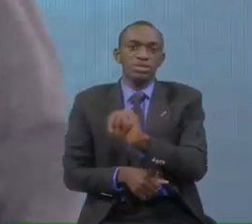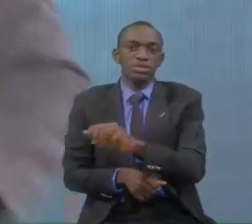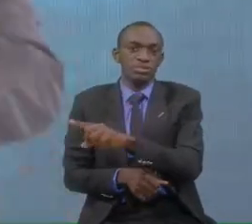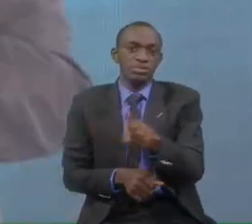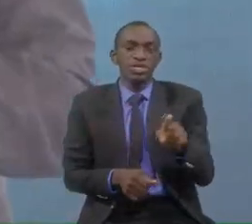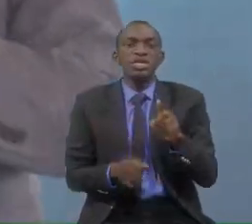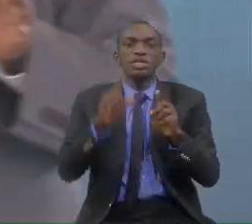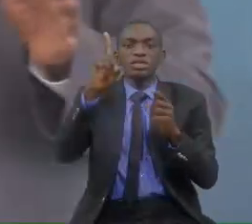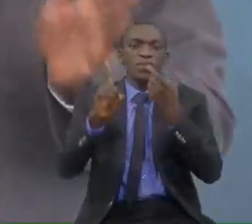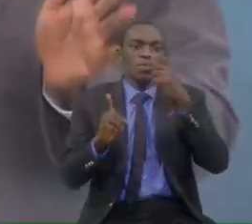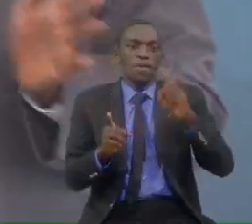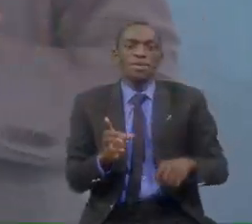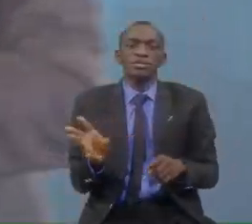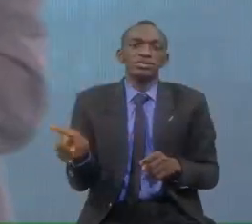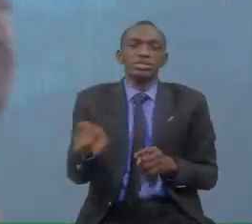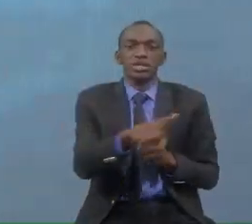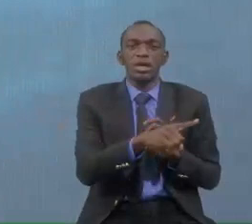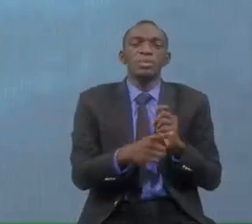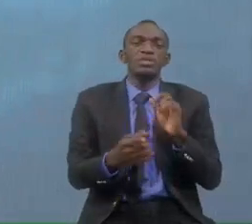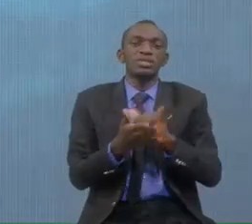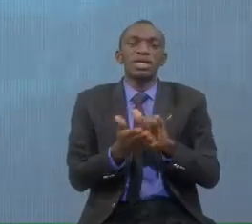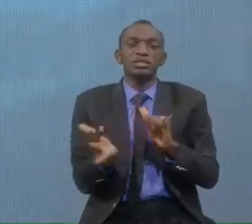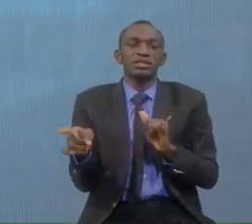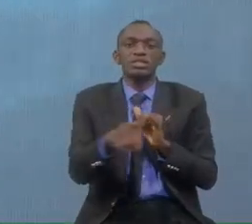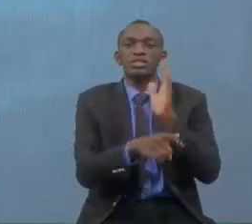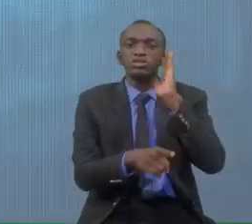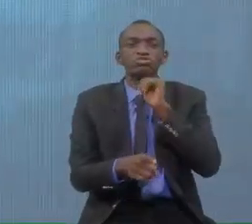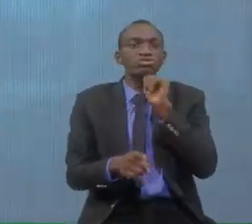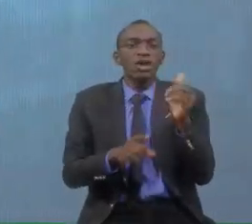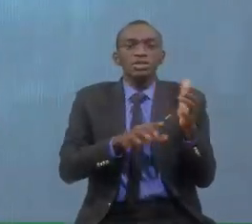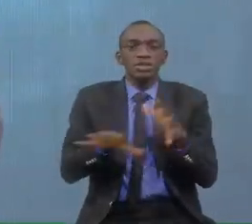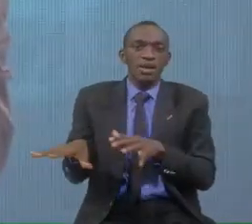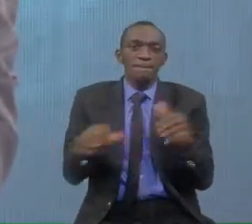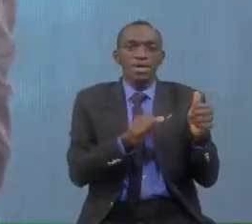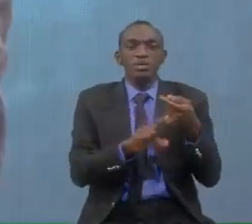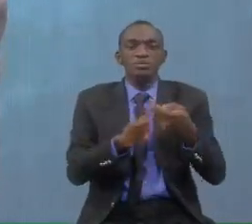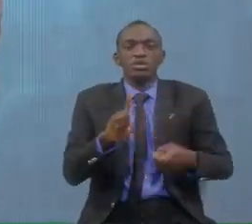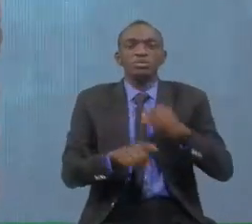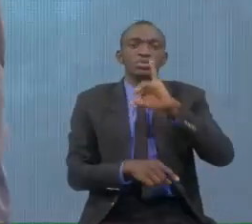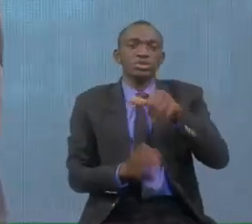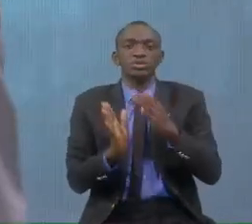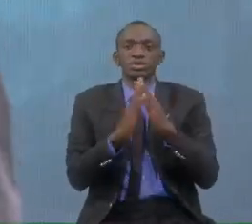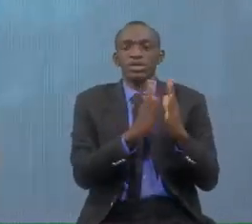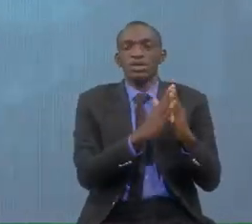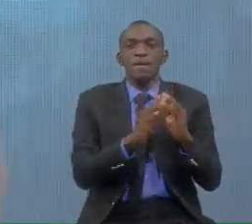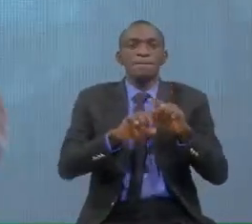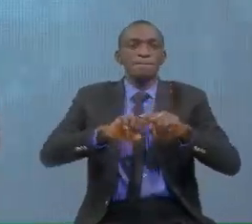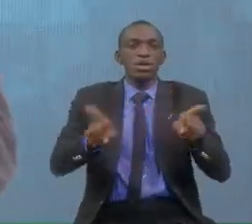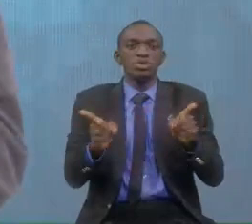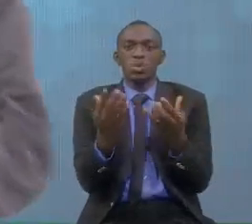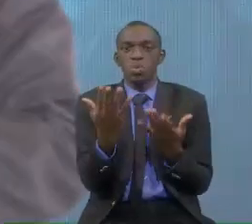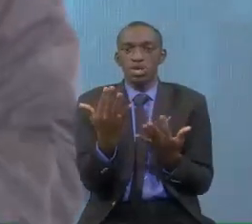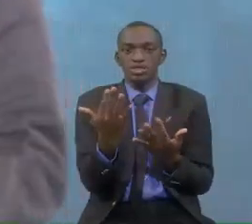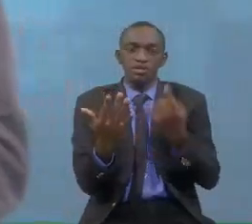commanded them that they should not depart from Jerusalem, but wait for